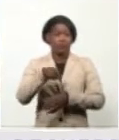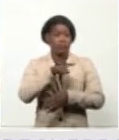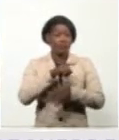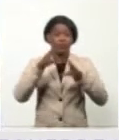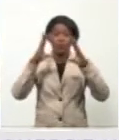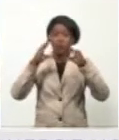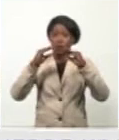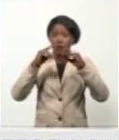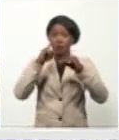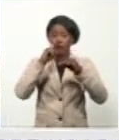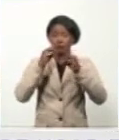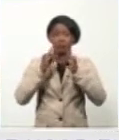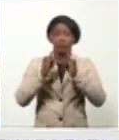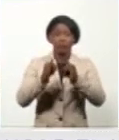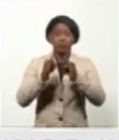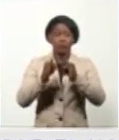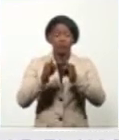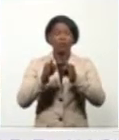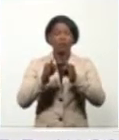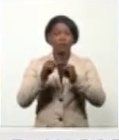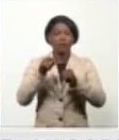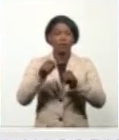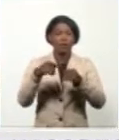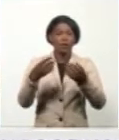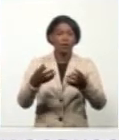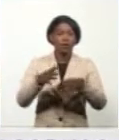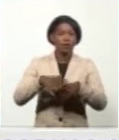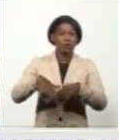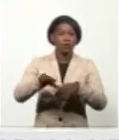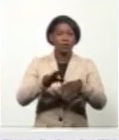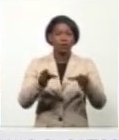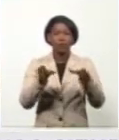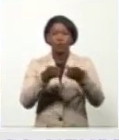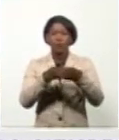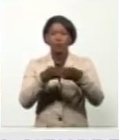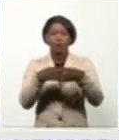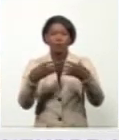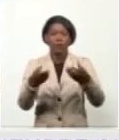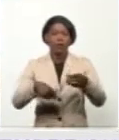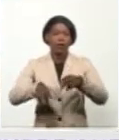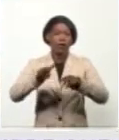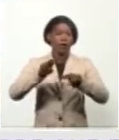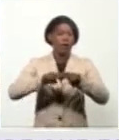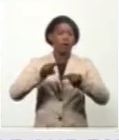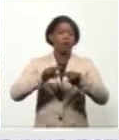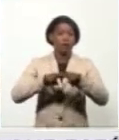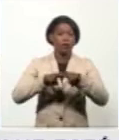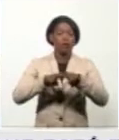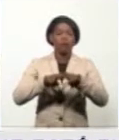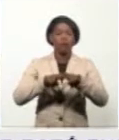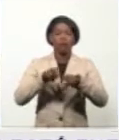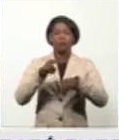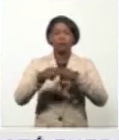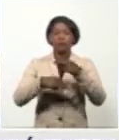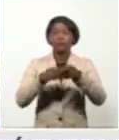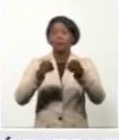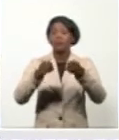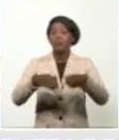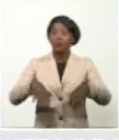Yesterday, the television broadcast a report on the temporary group in Havana,